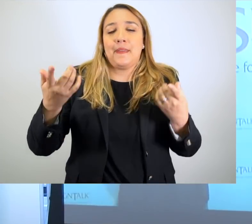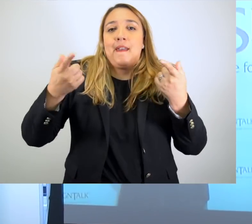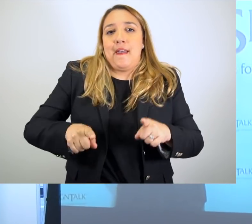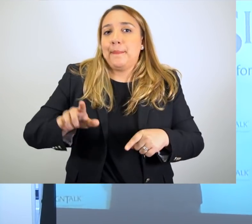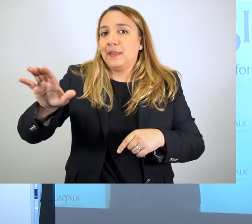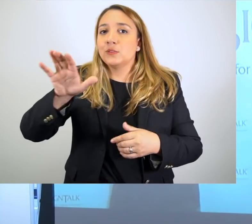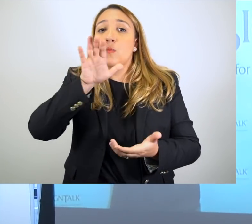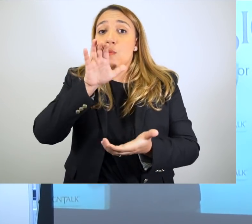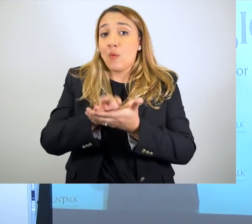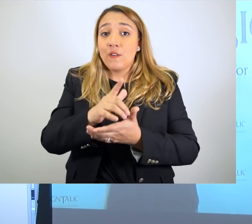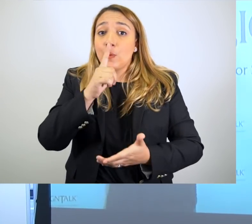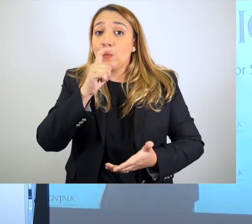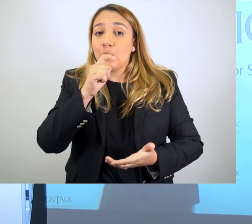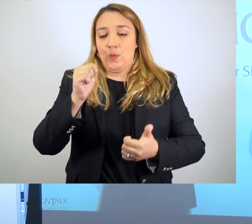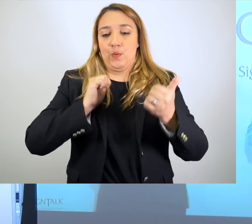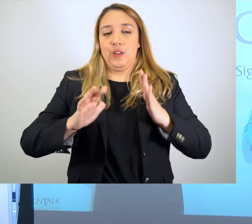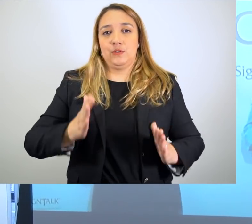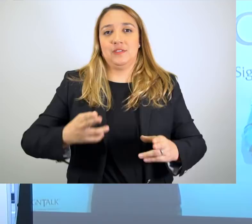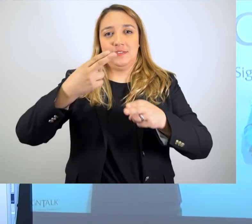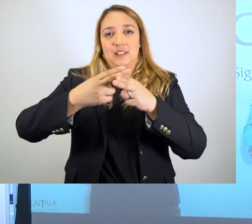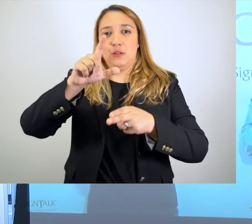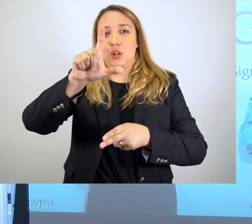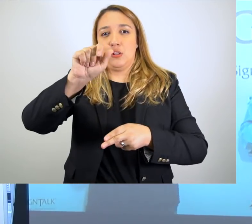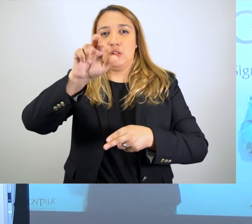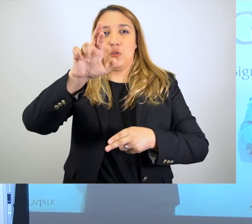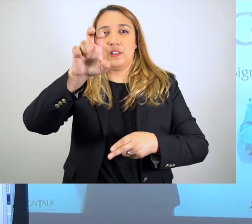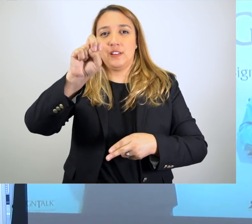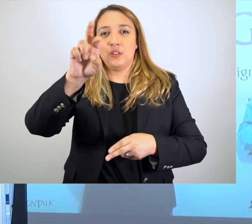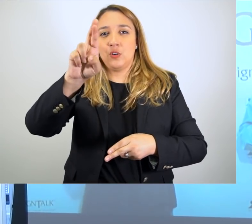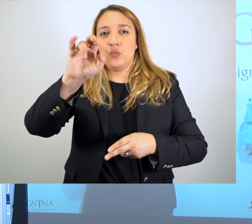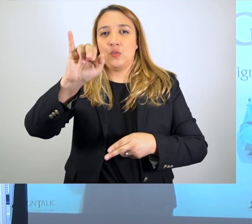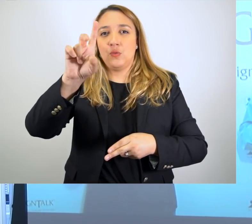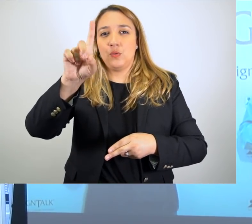He happened to be married to the